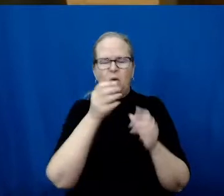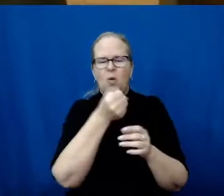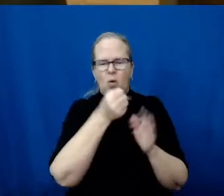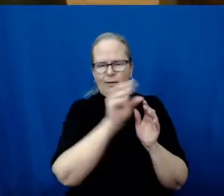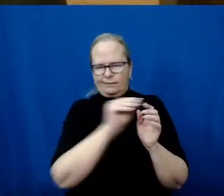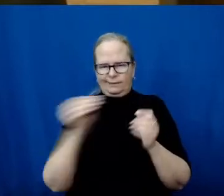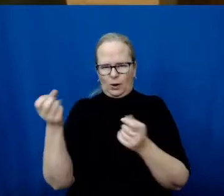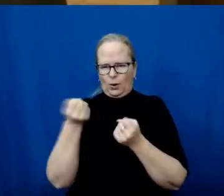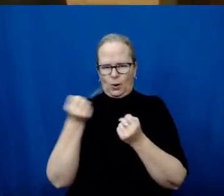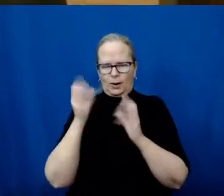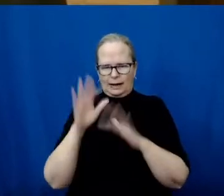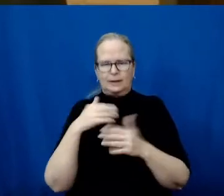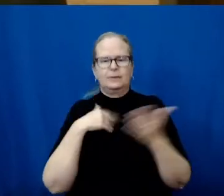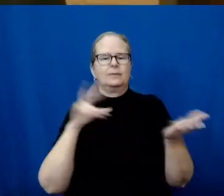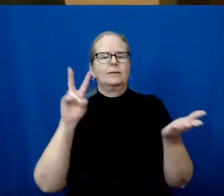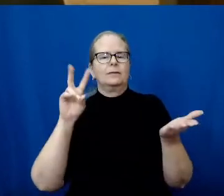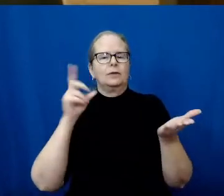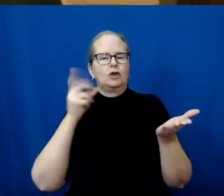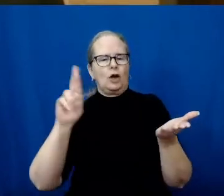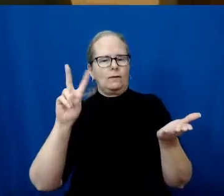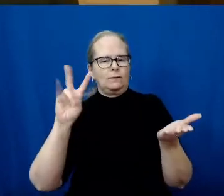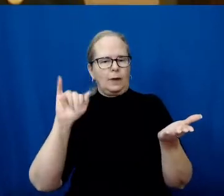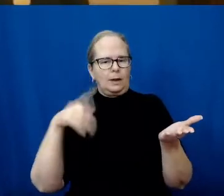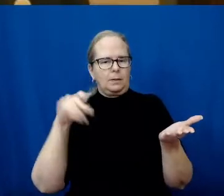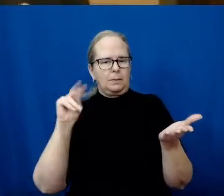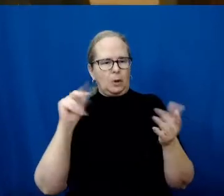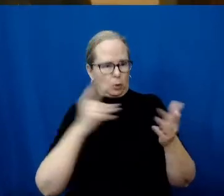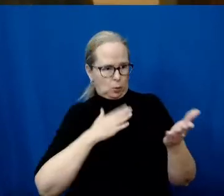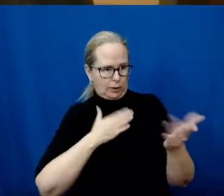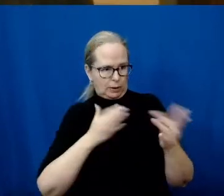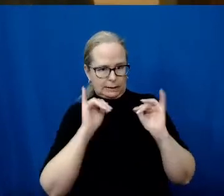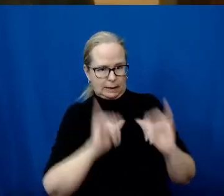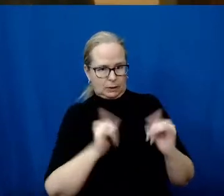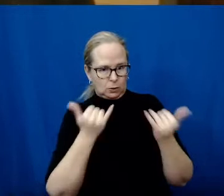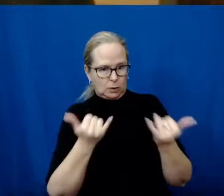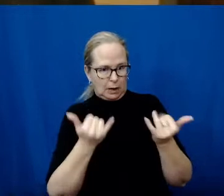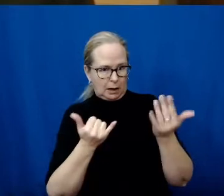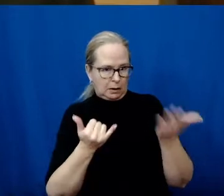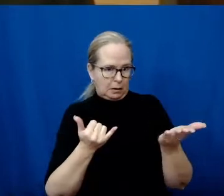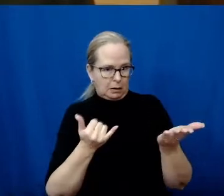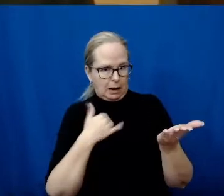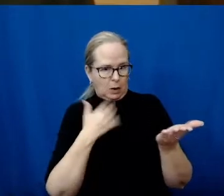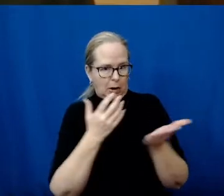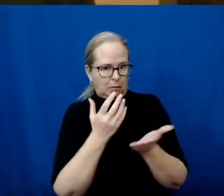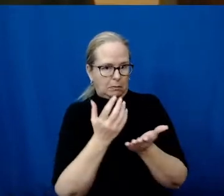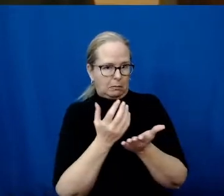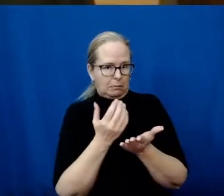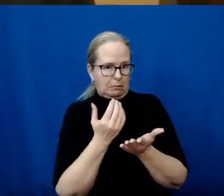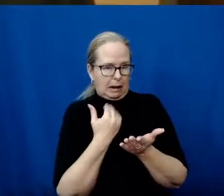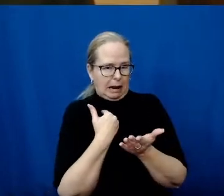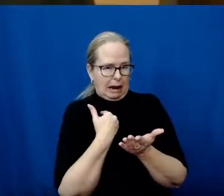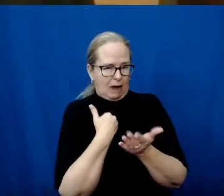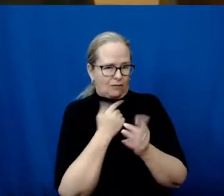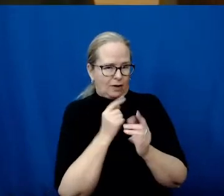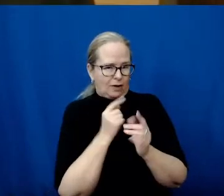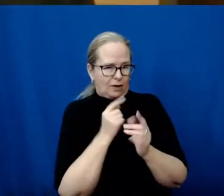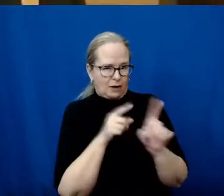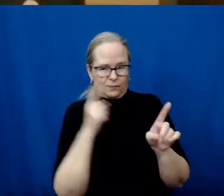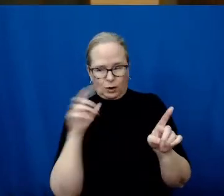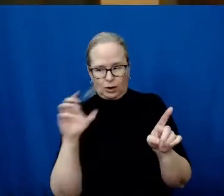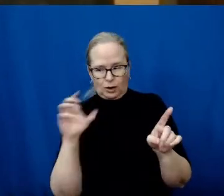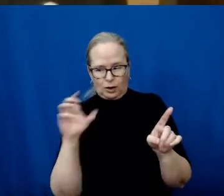around so I can get Cynthia's question answered for her partway through our conversation with our panel